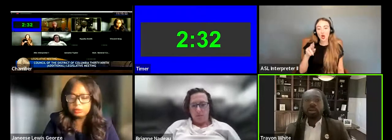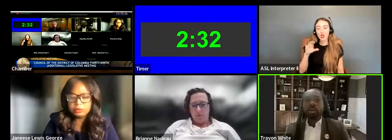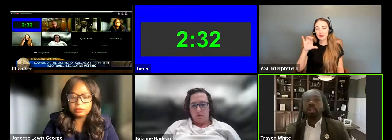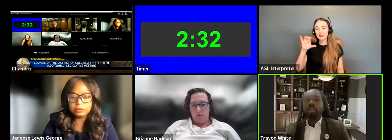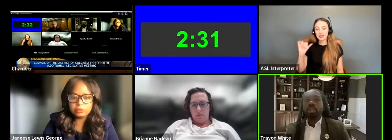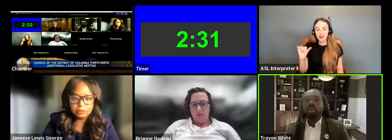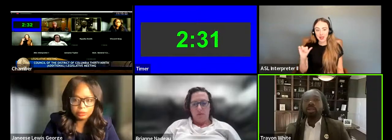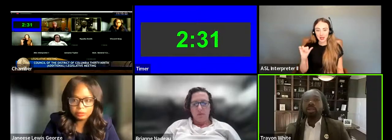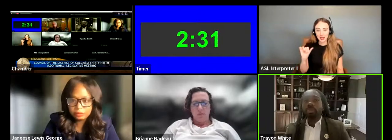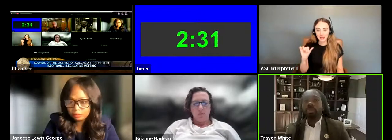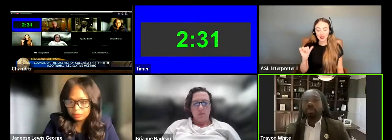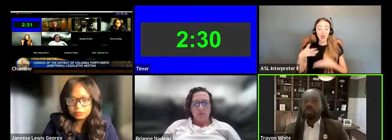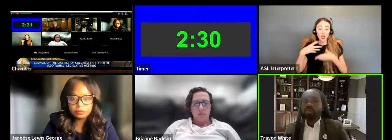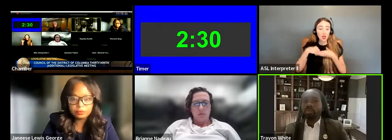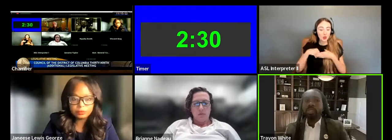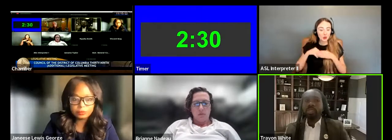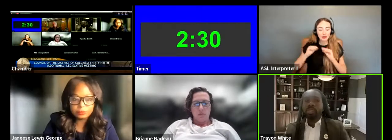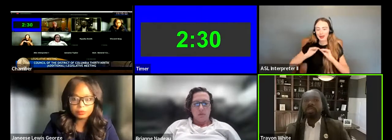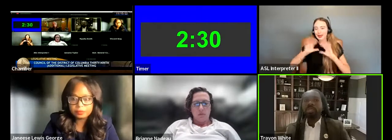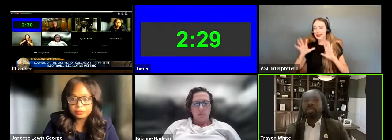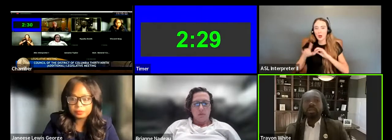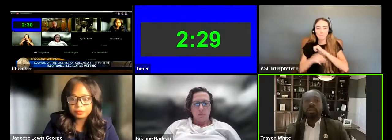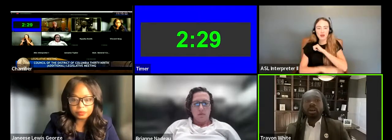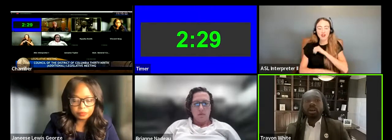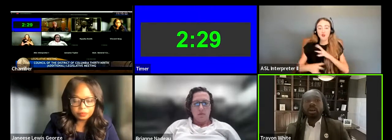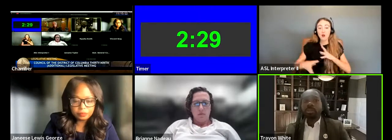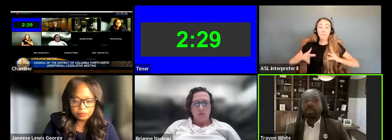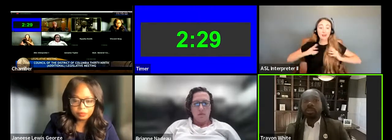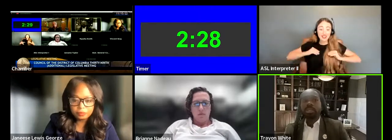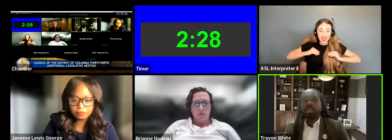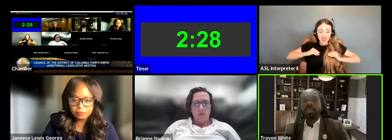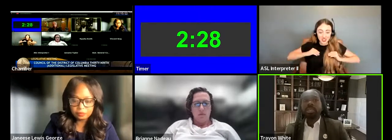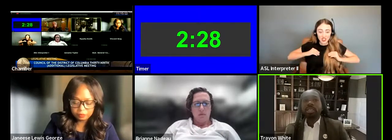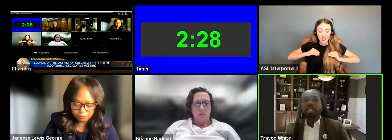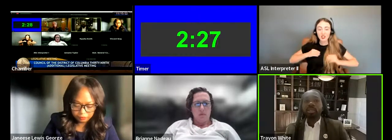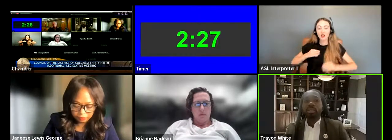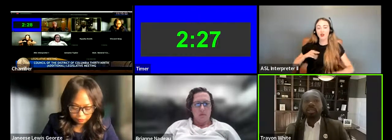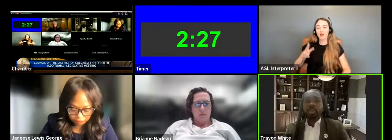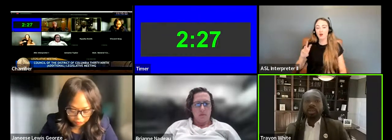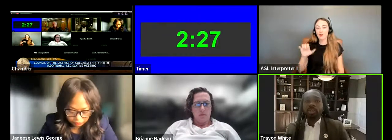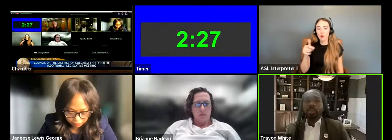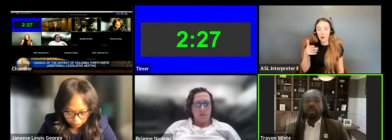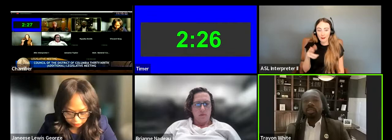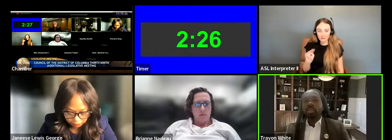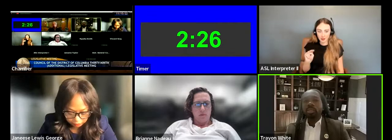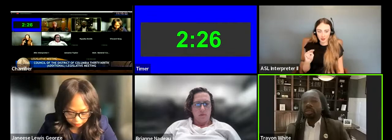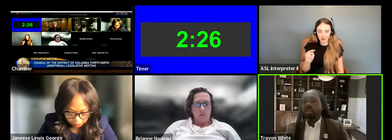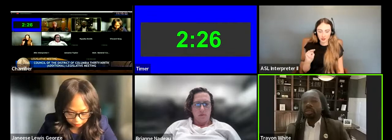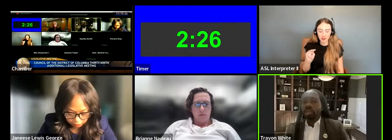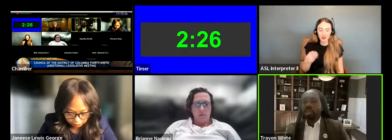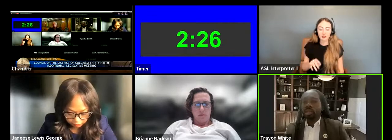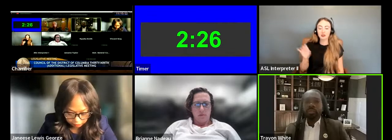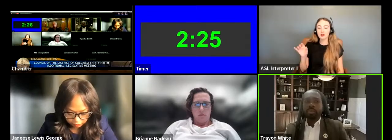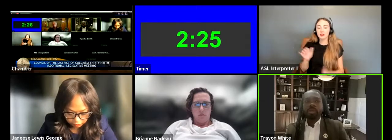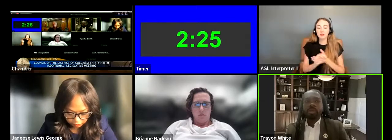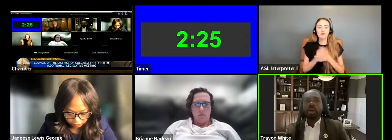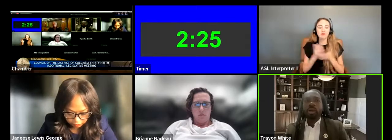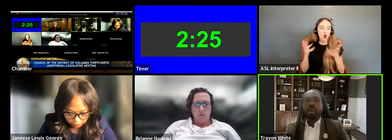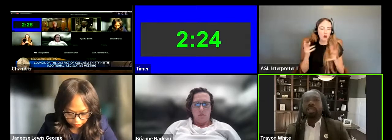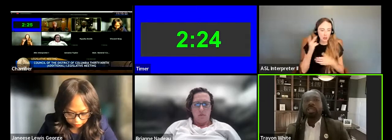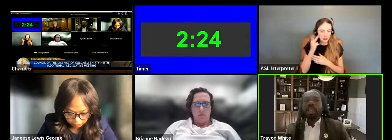RCCA includes clear penalties for possession of high-powered weapons and accessories. As Mr. Park noted in the email,